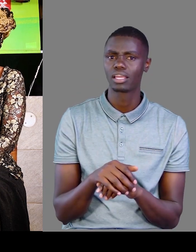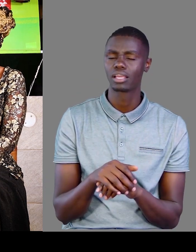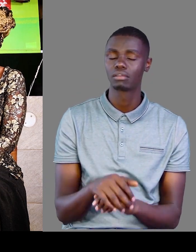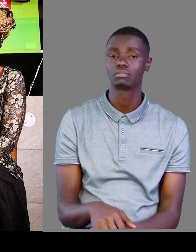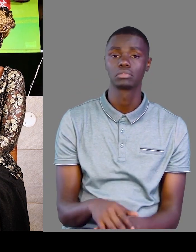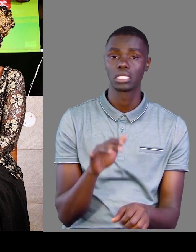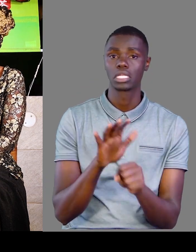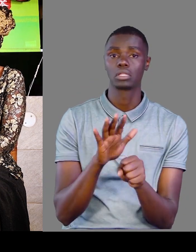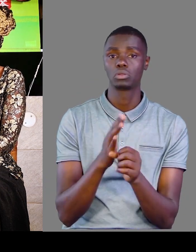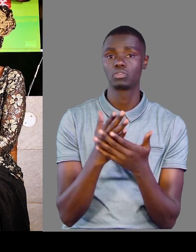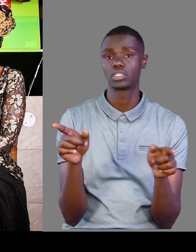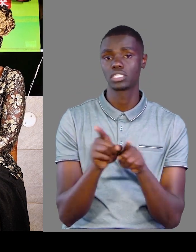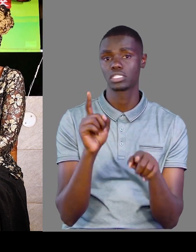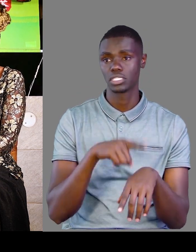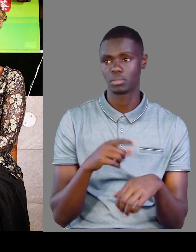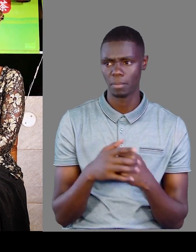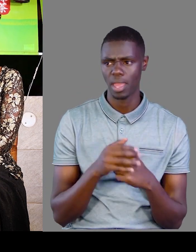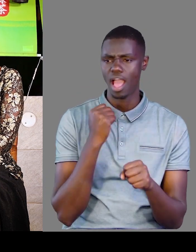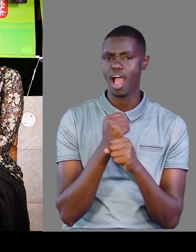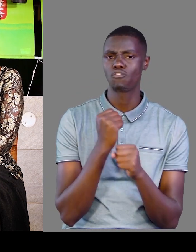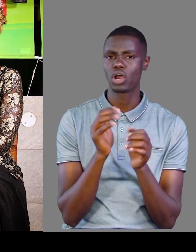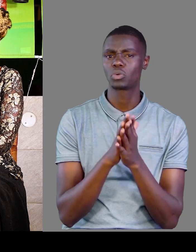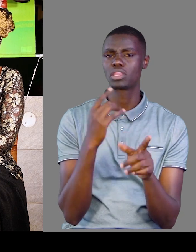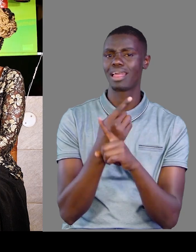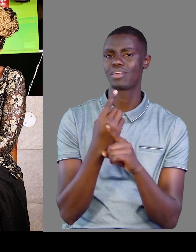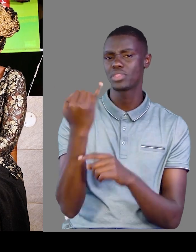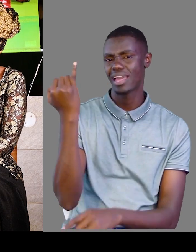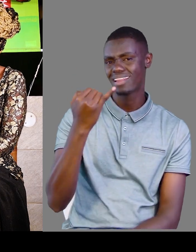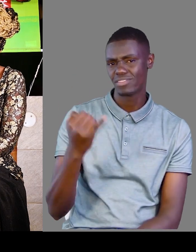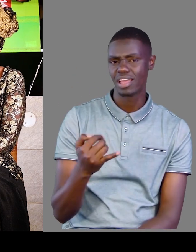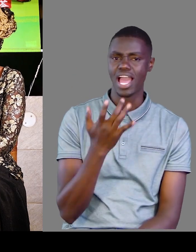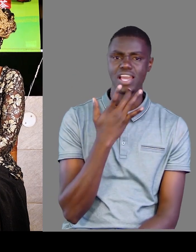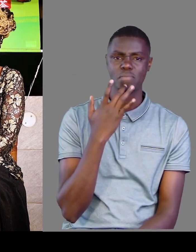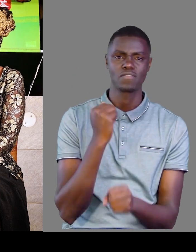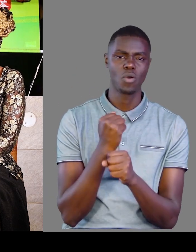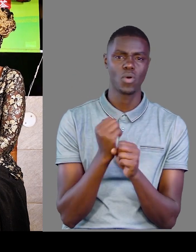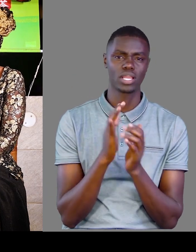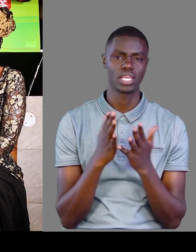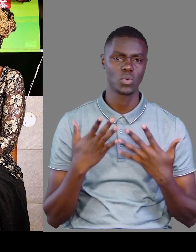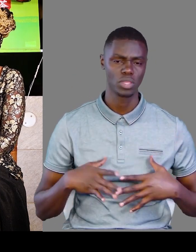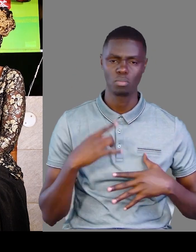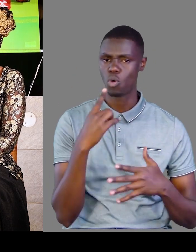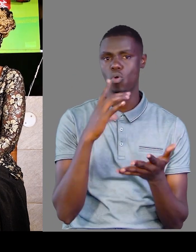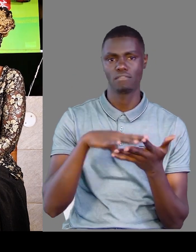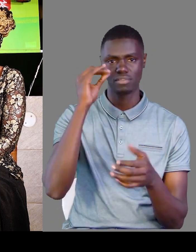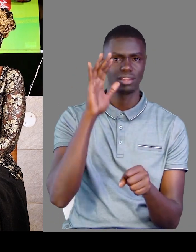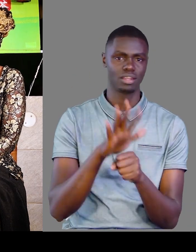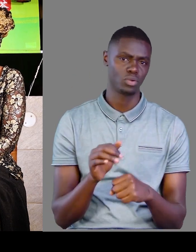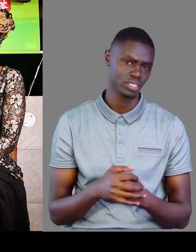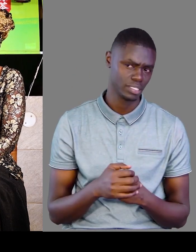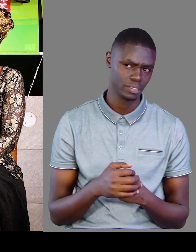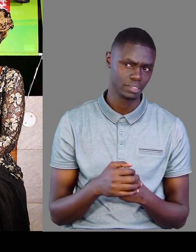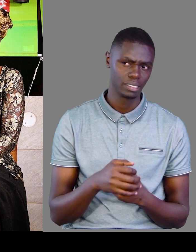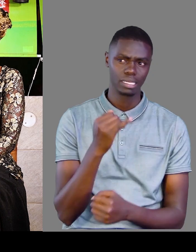time. I have worked with a lot of artists, and I prefer working with people who've left a mark. So the